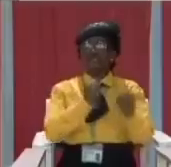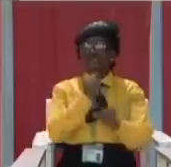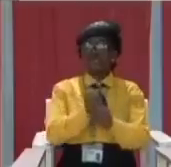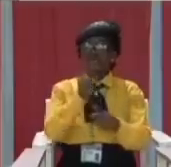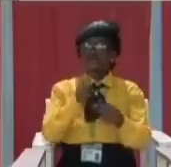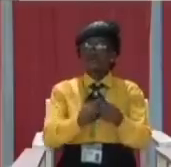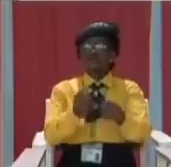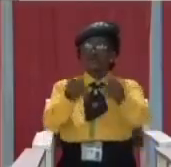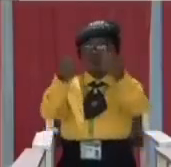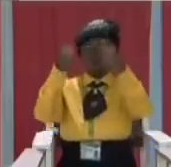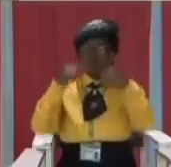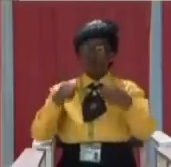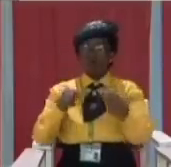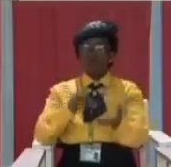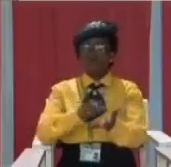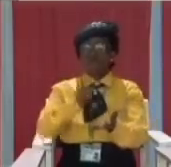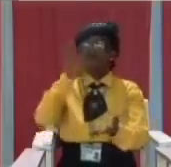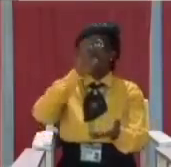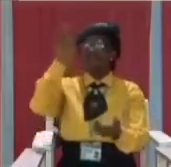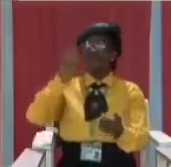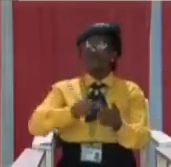Glory be to your holy name.